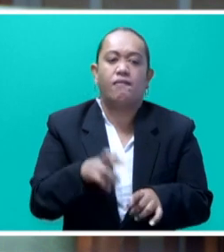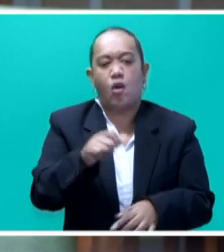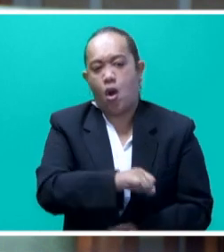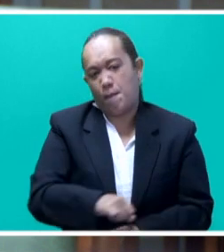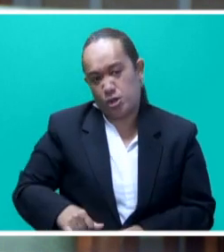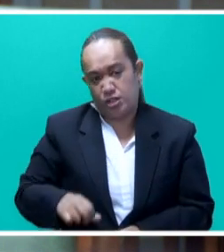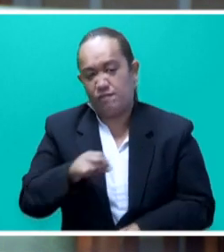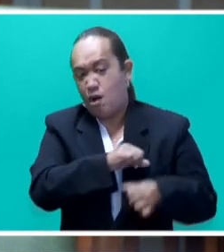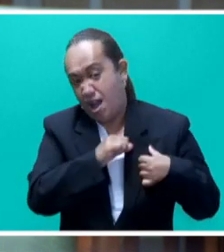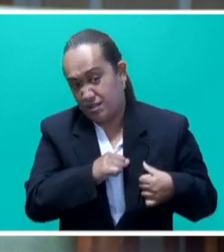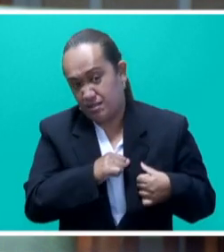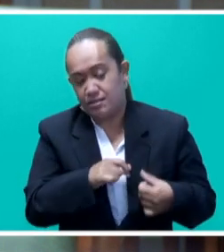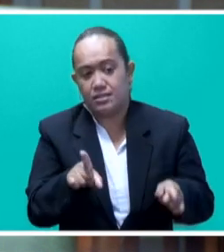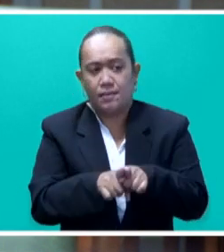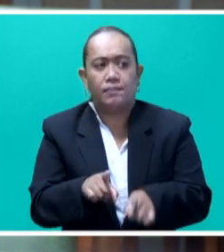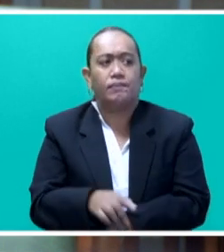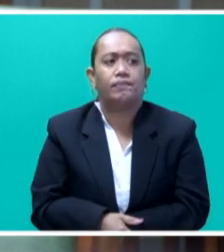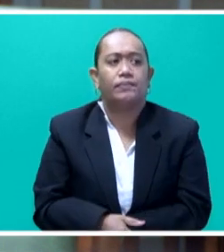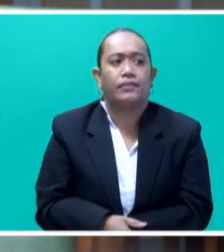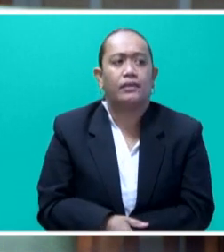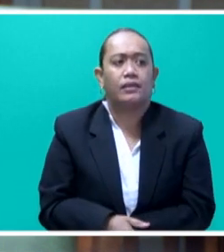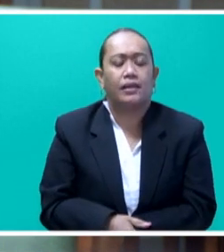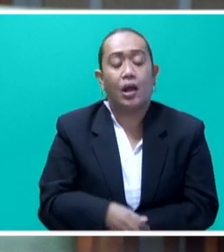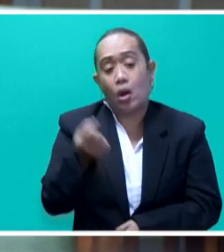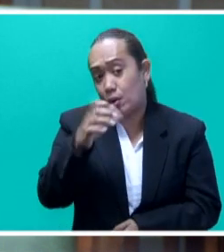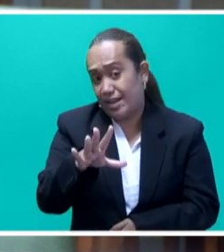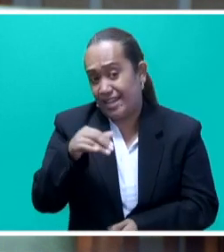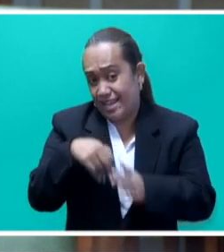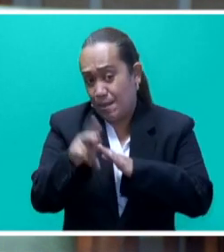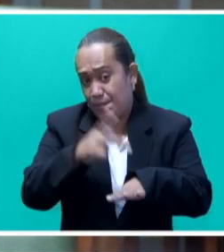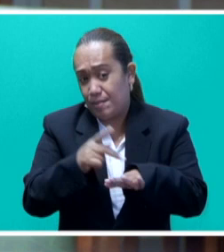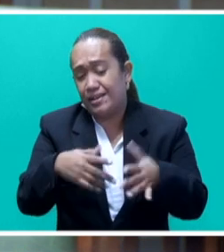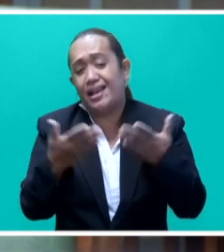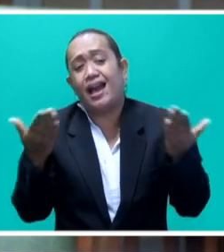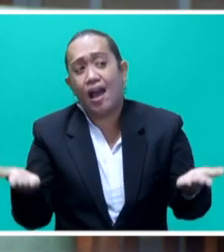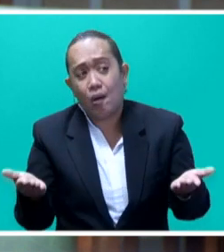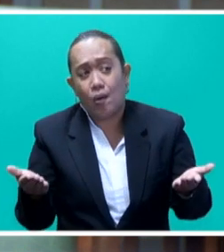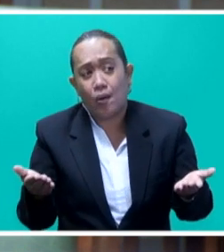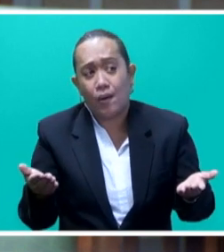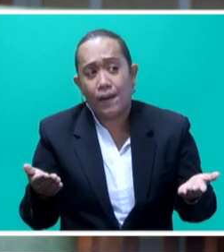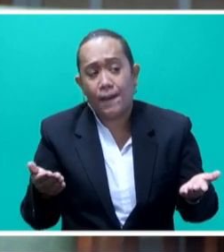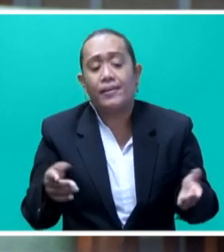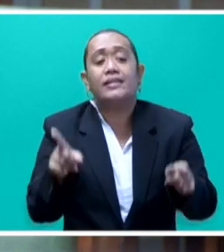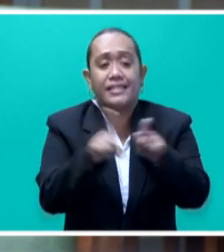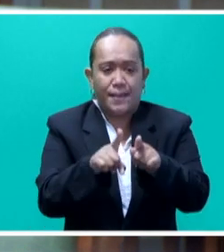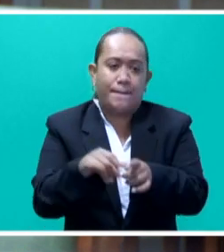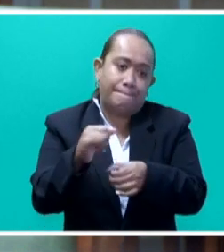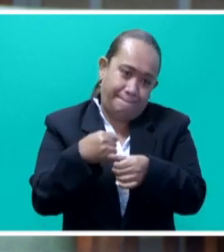but not least, Mr. Speaker, sir, as highlighted in Parliament during budget, that we're looking at outsourcing some of the biomedical type of